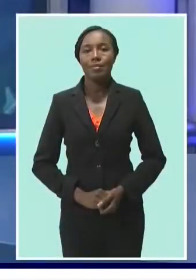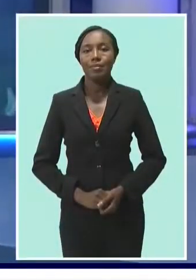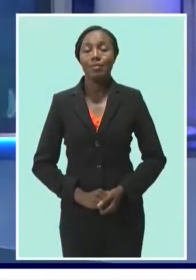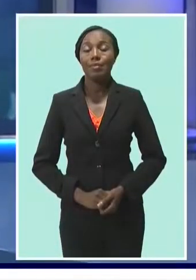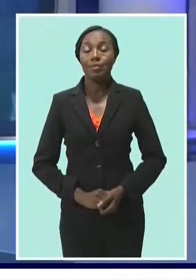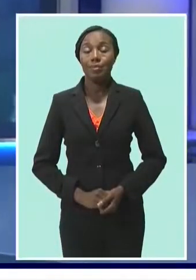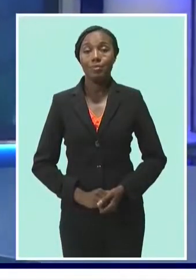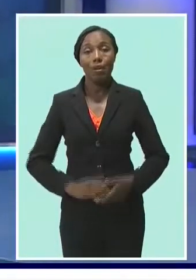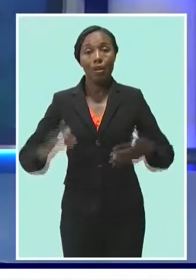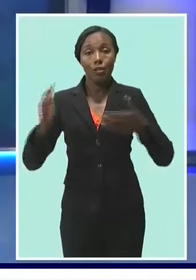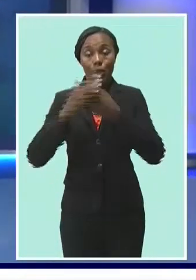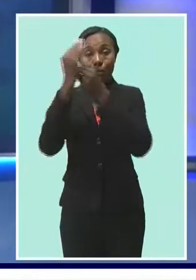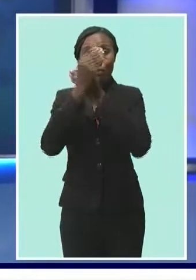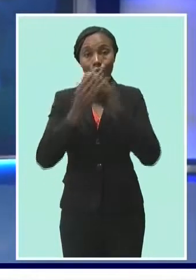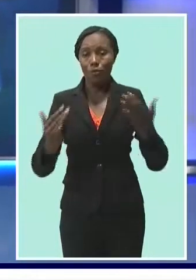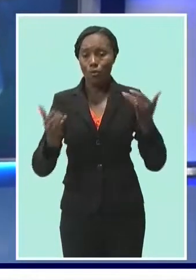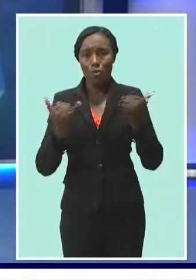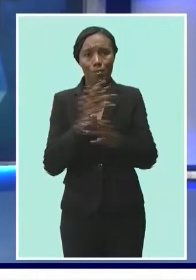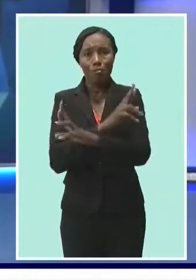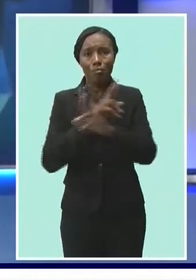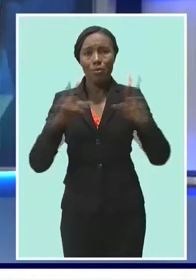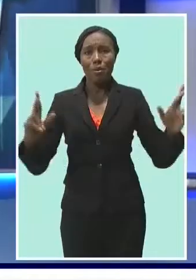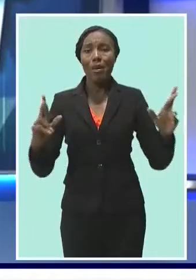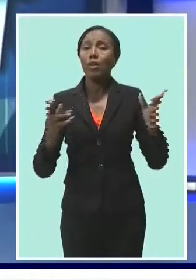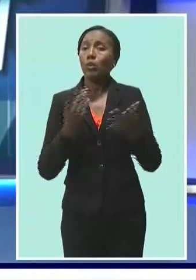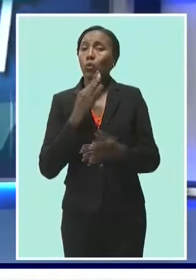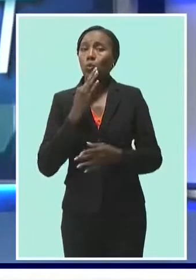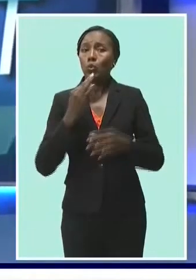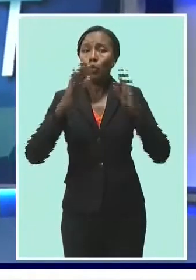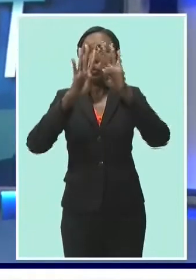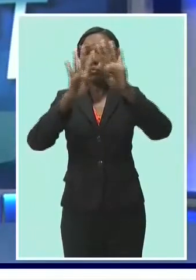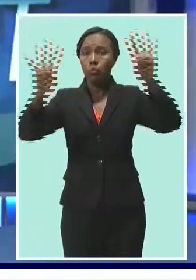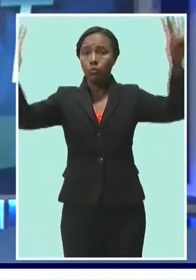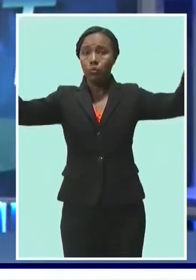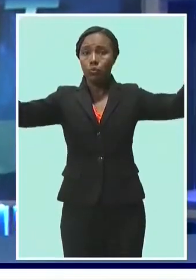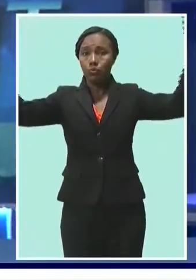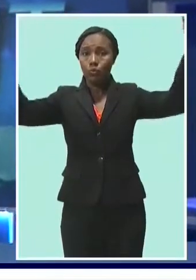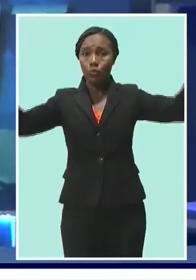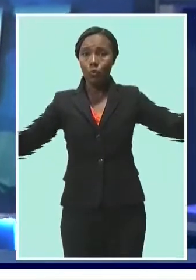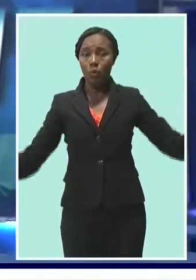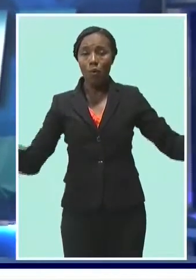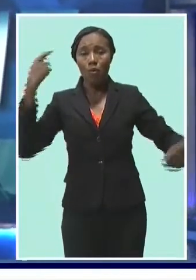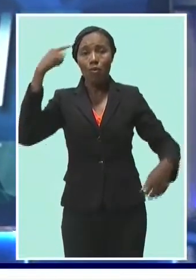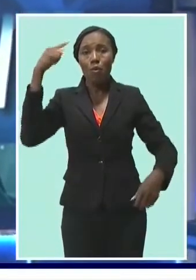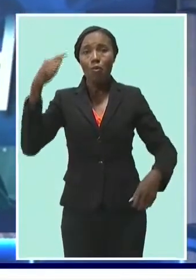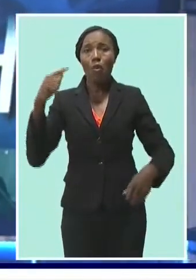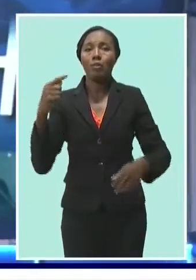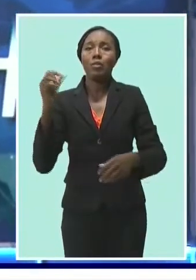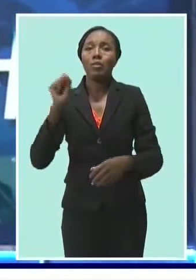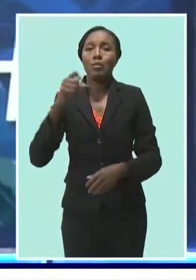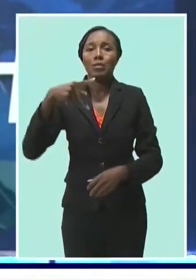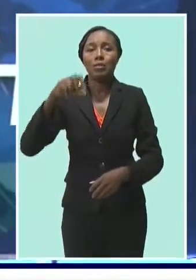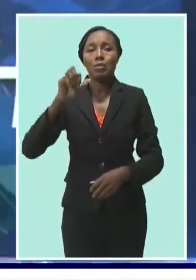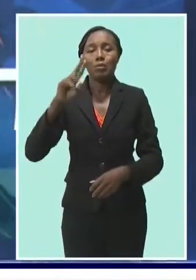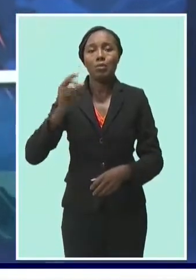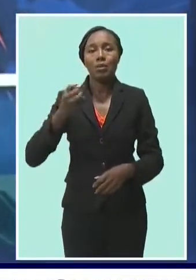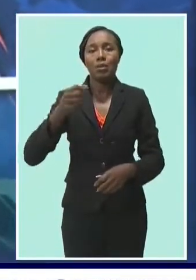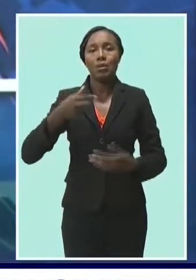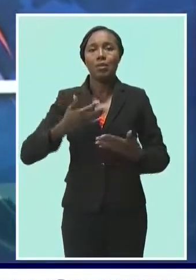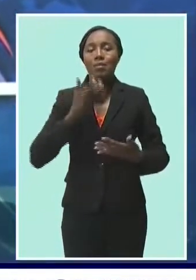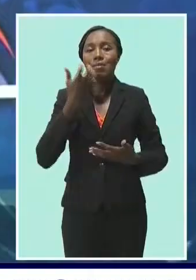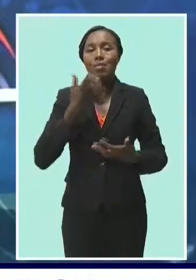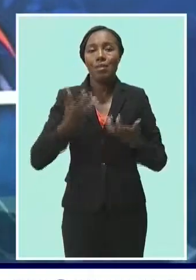And in our top story, the stage is set and the curtains will soon be drawn for the renaming of the Spring Garden Highway to the Mighty Griner